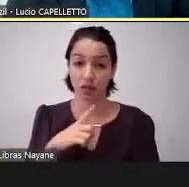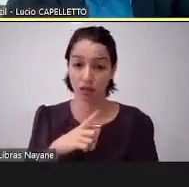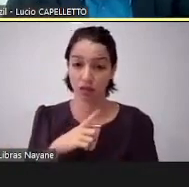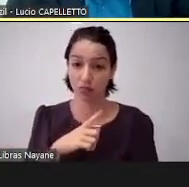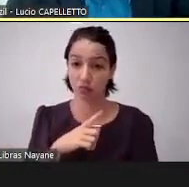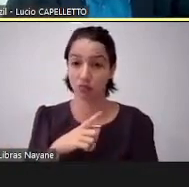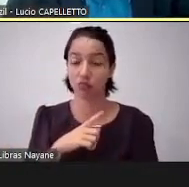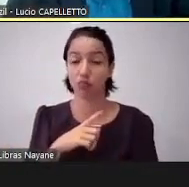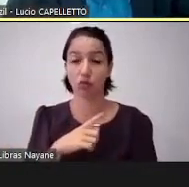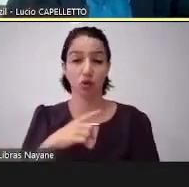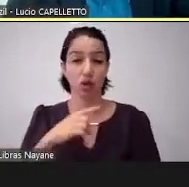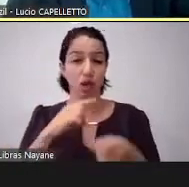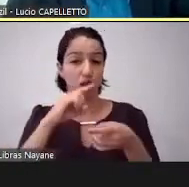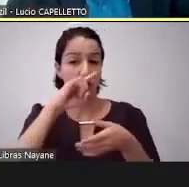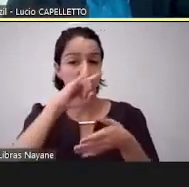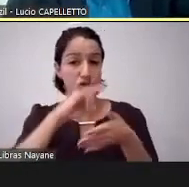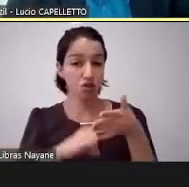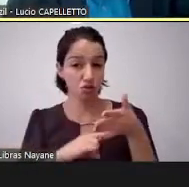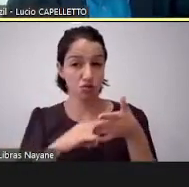terms of